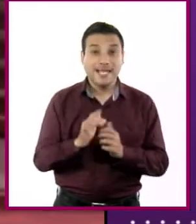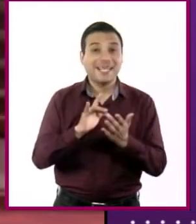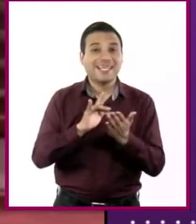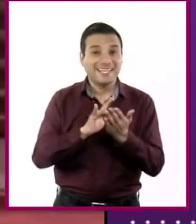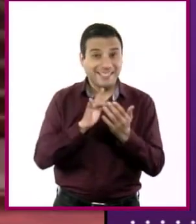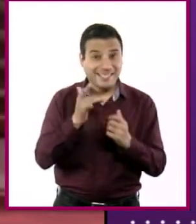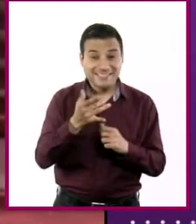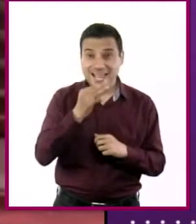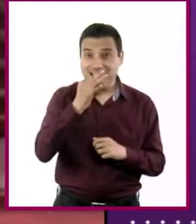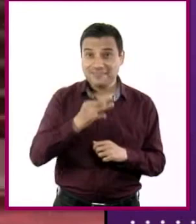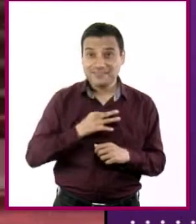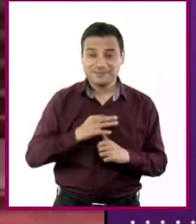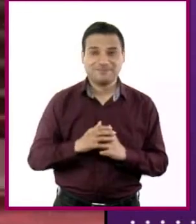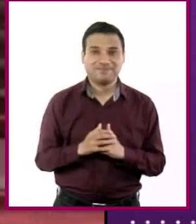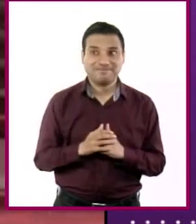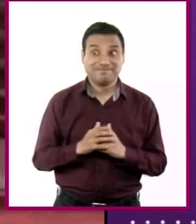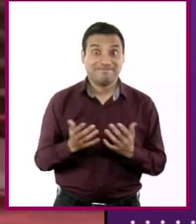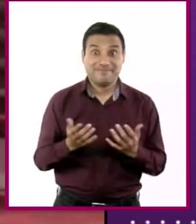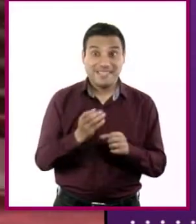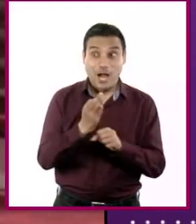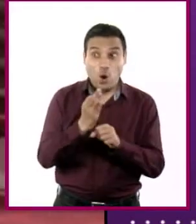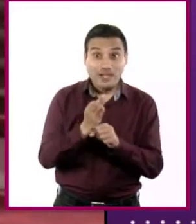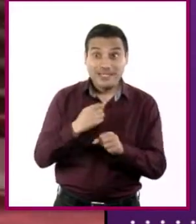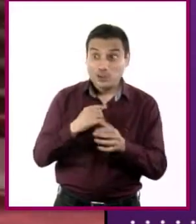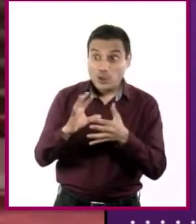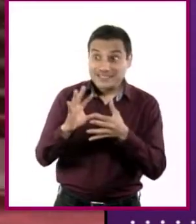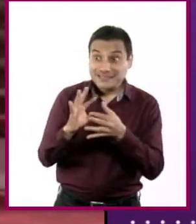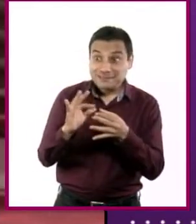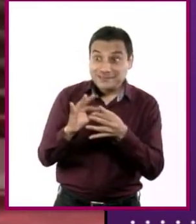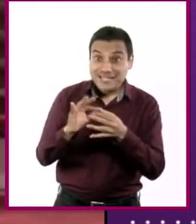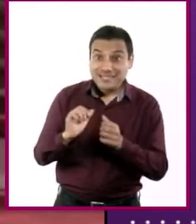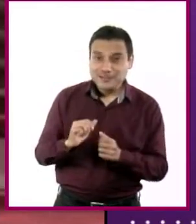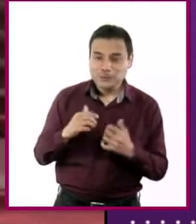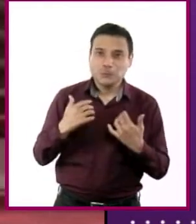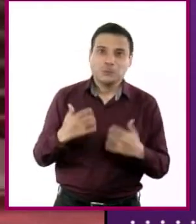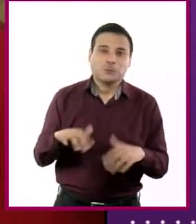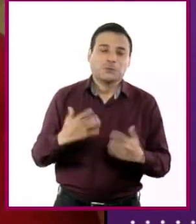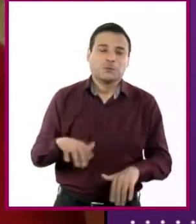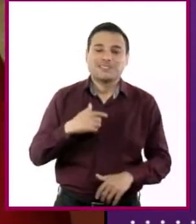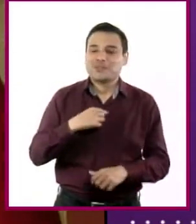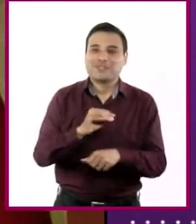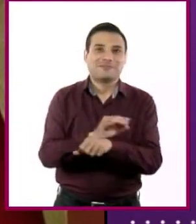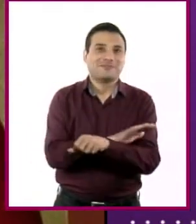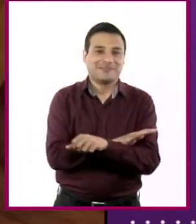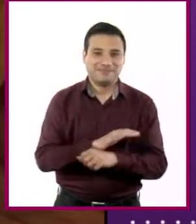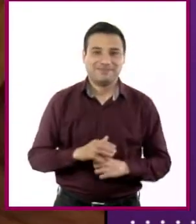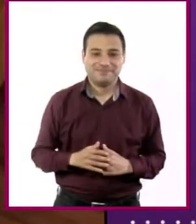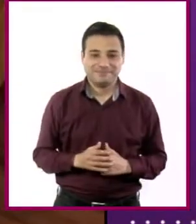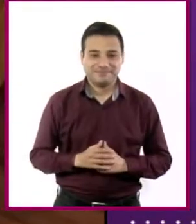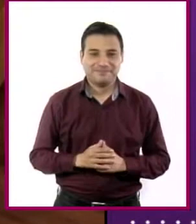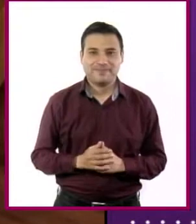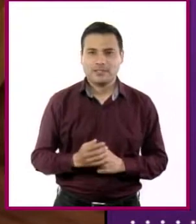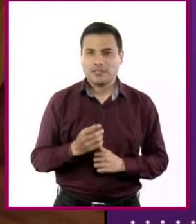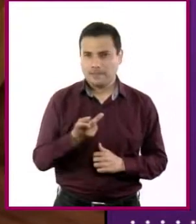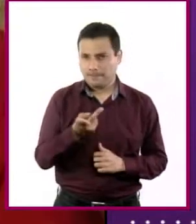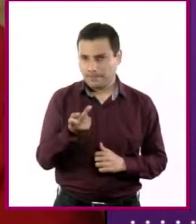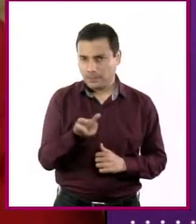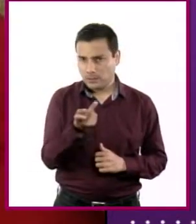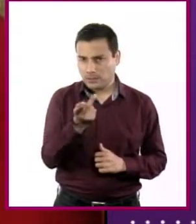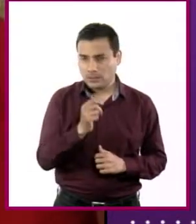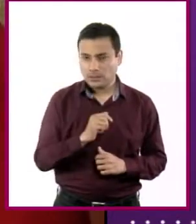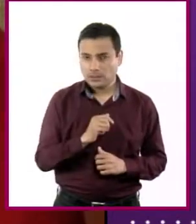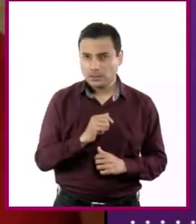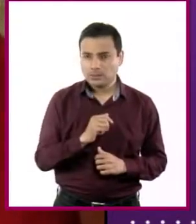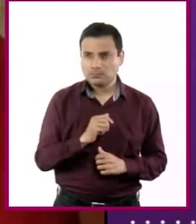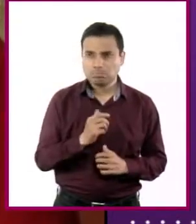you. I was just telling detectives 1 and 2 how excited I am. One question, Ivy.